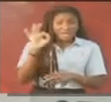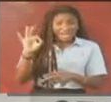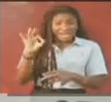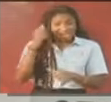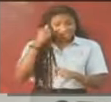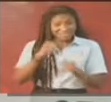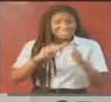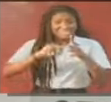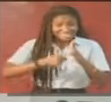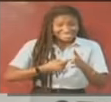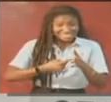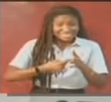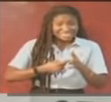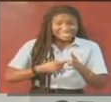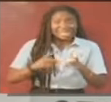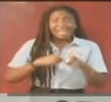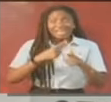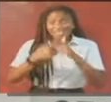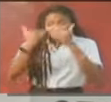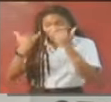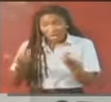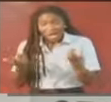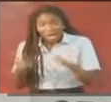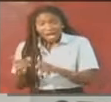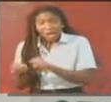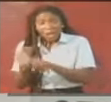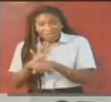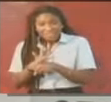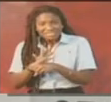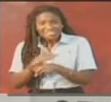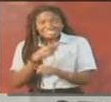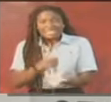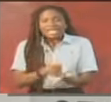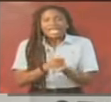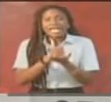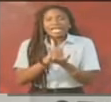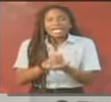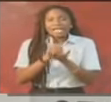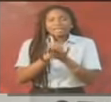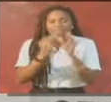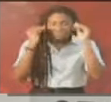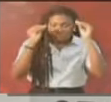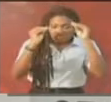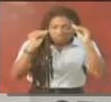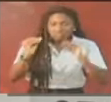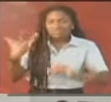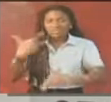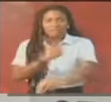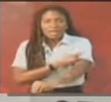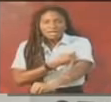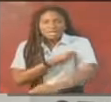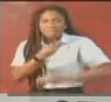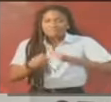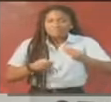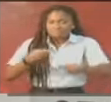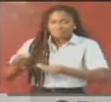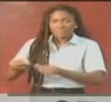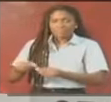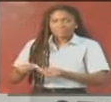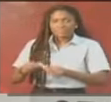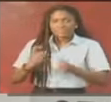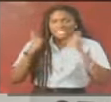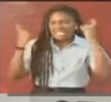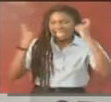the ongoing COVID-19 pandemic. World Immunization Week, celebrated in the last week of